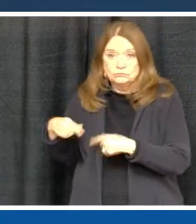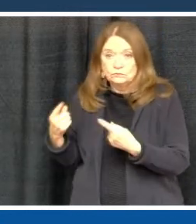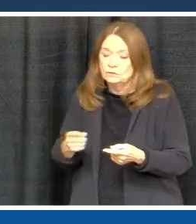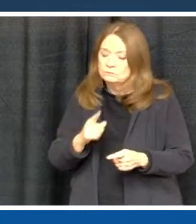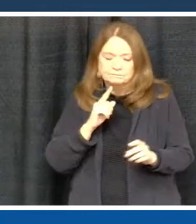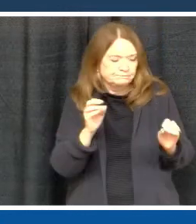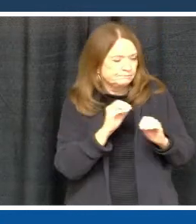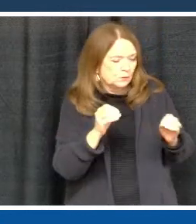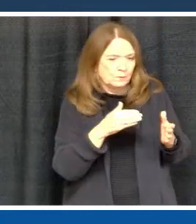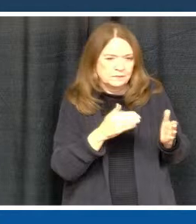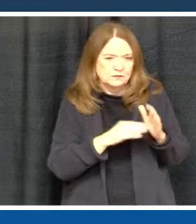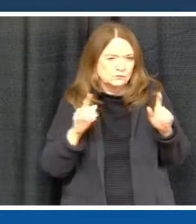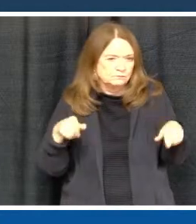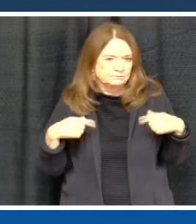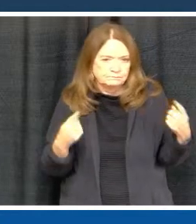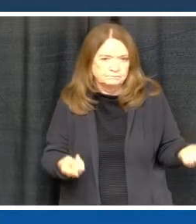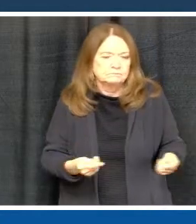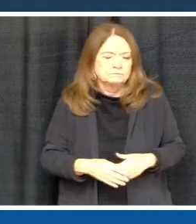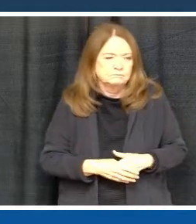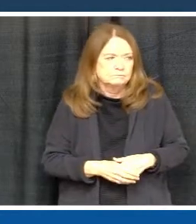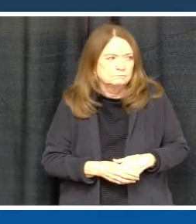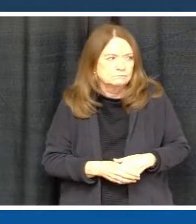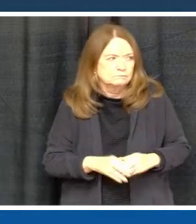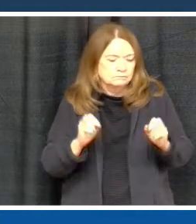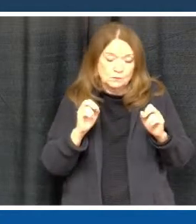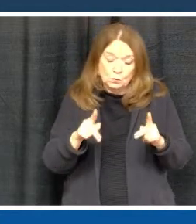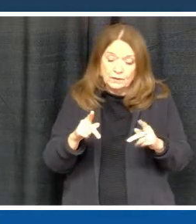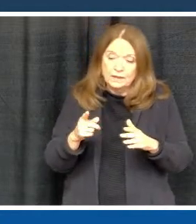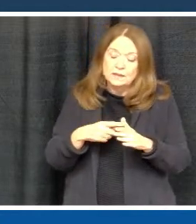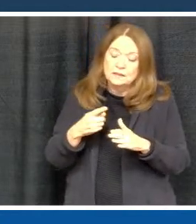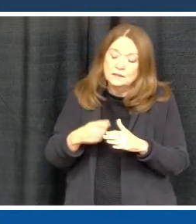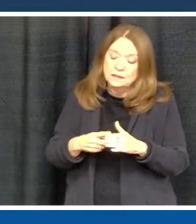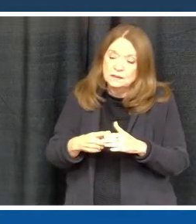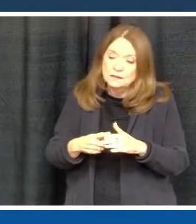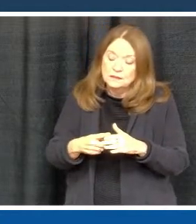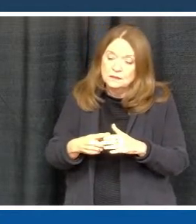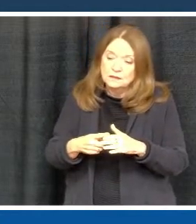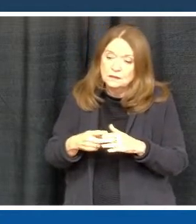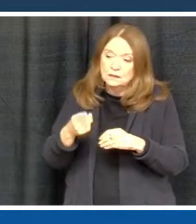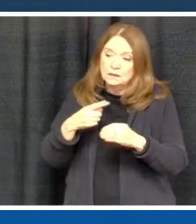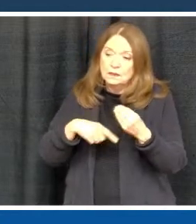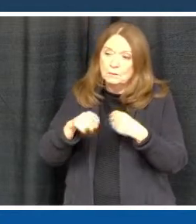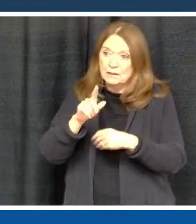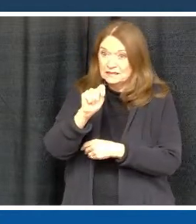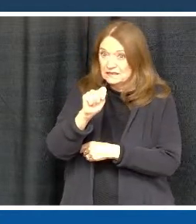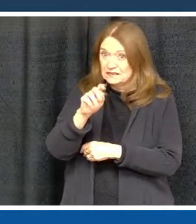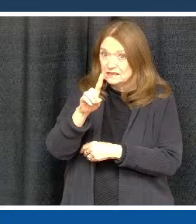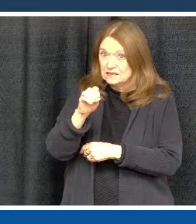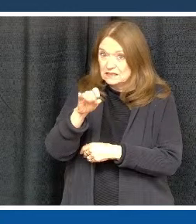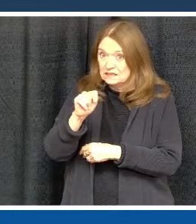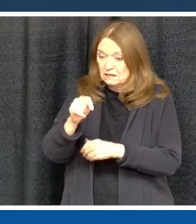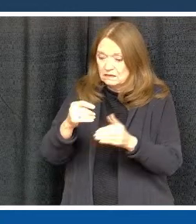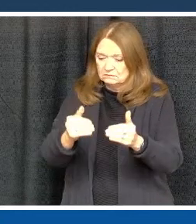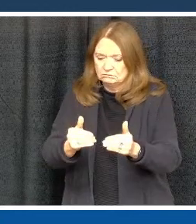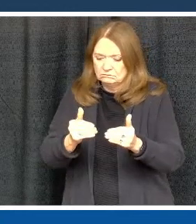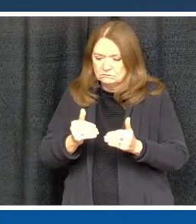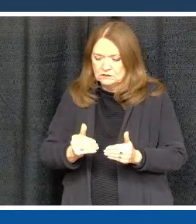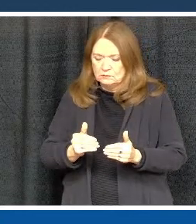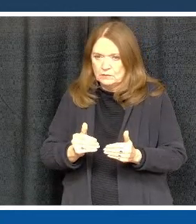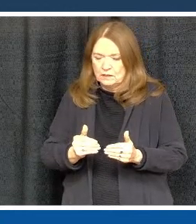in the opposition to area? this one. No. Okay, and then, reference the TDOT, setbacks, and maybe for the